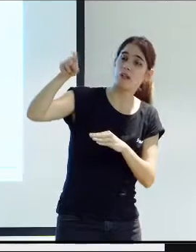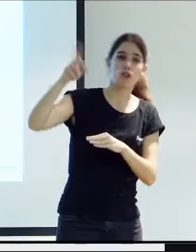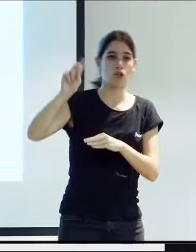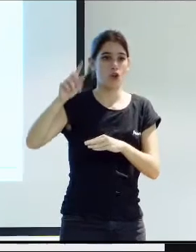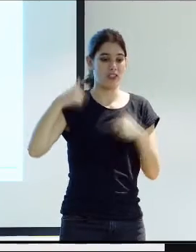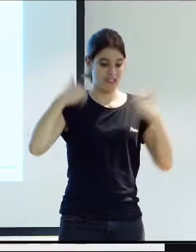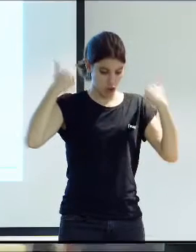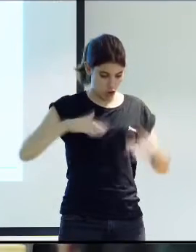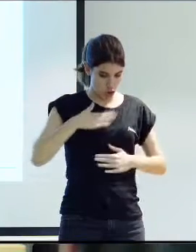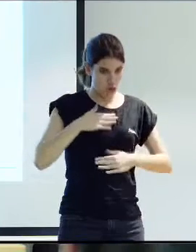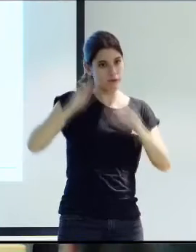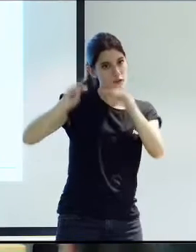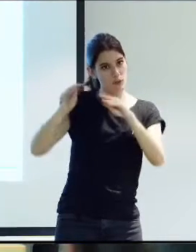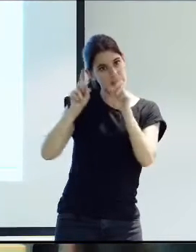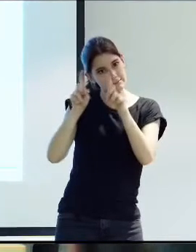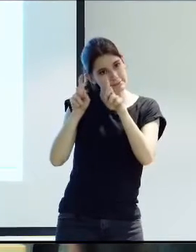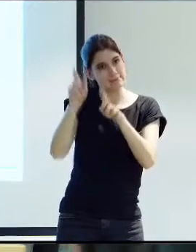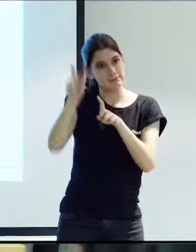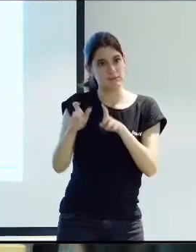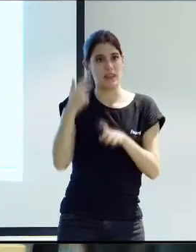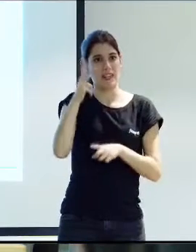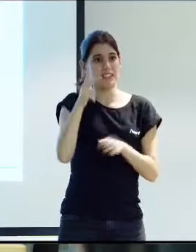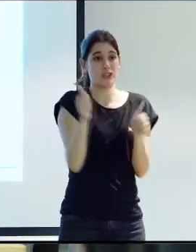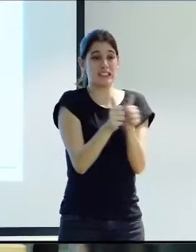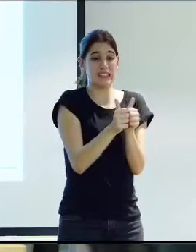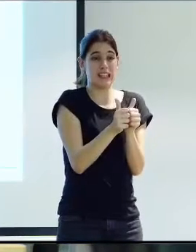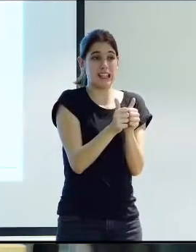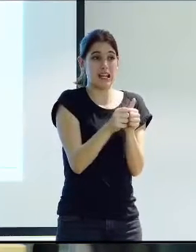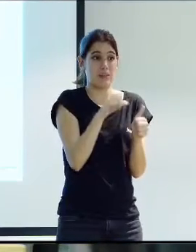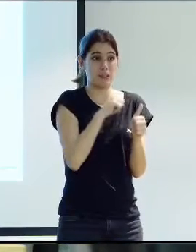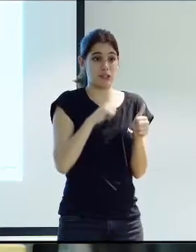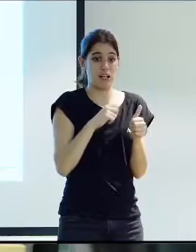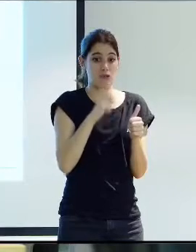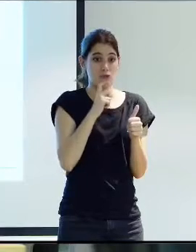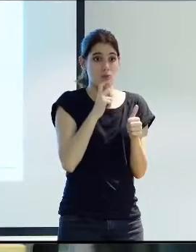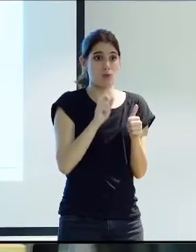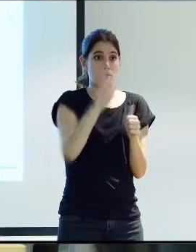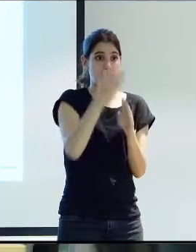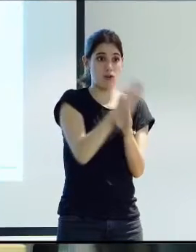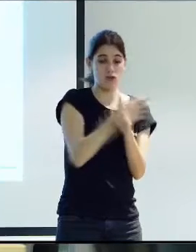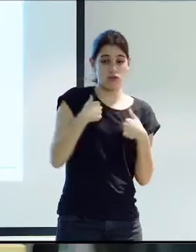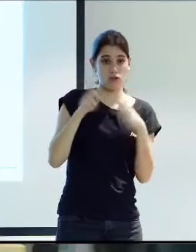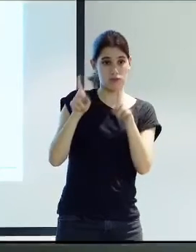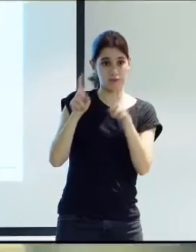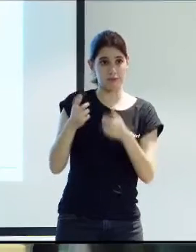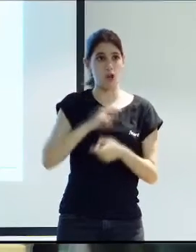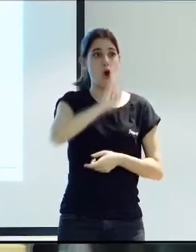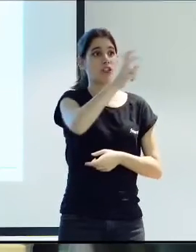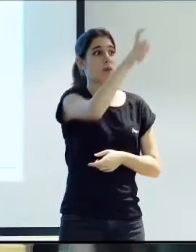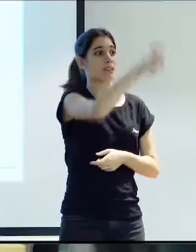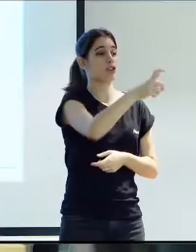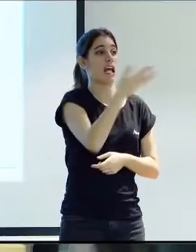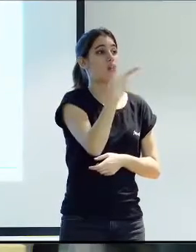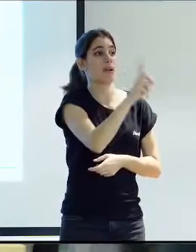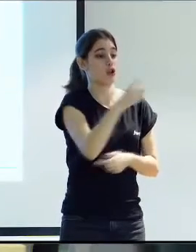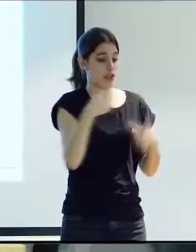should be overlooked by us, and I think that's the right to a personal assistant is a right, and